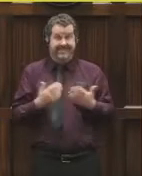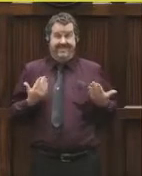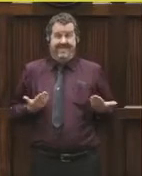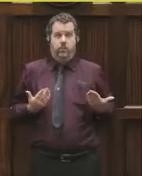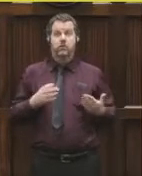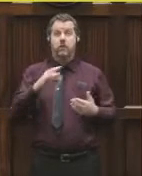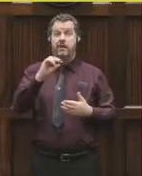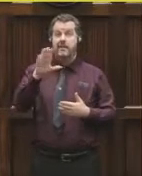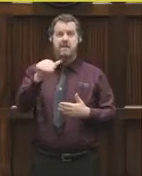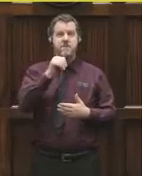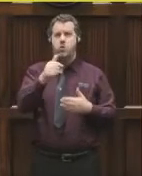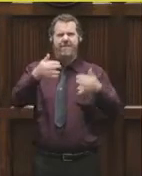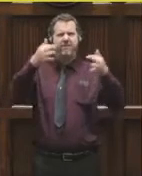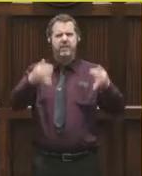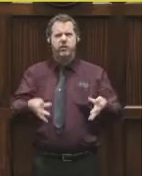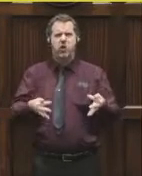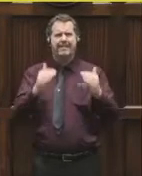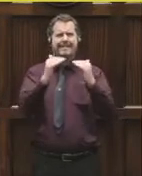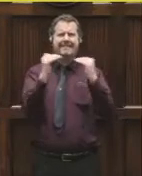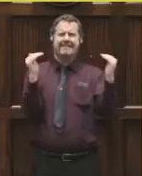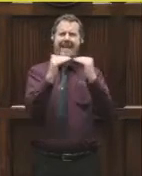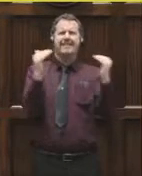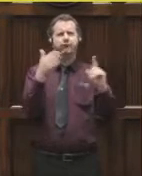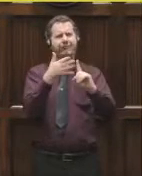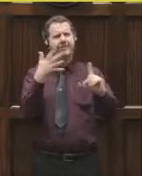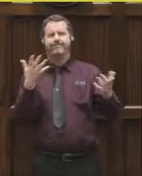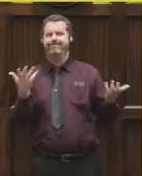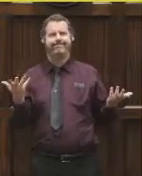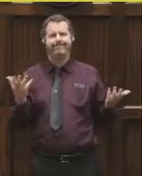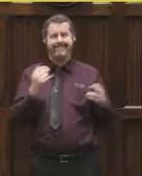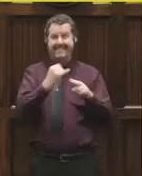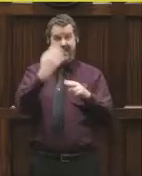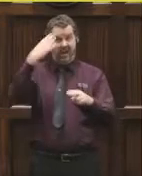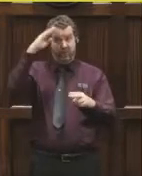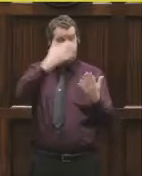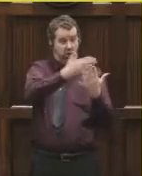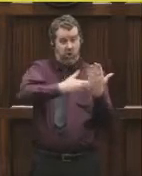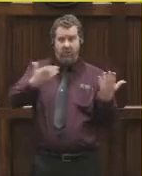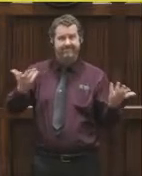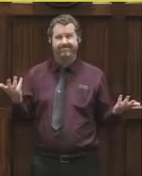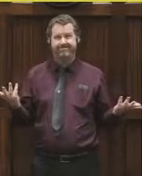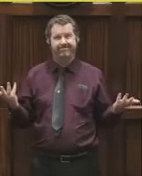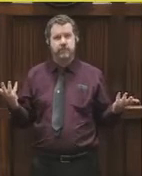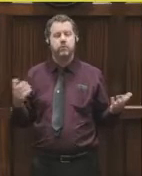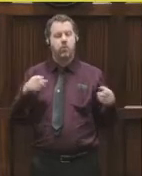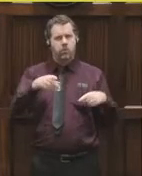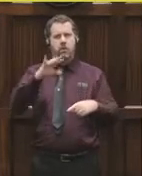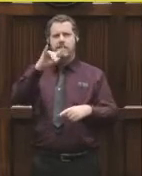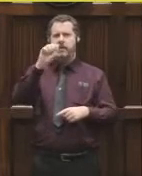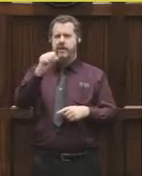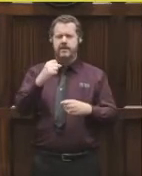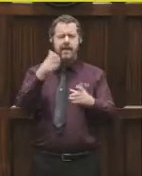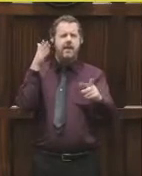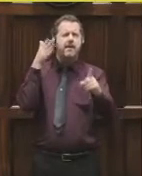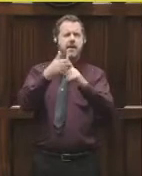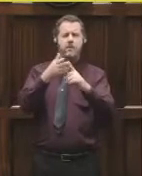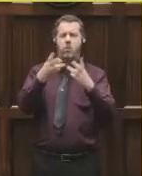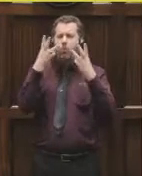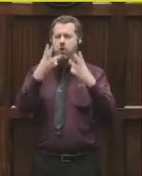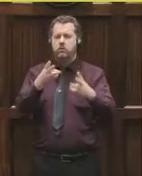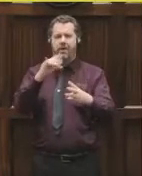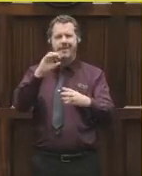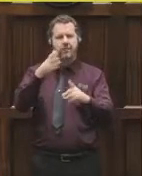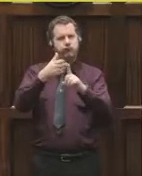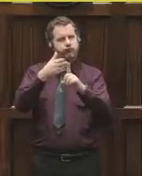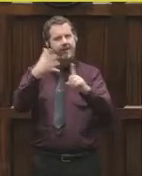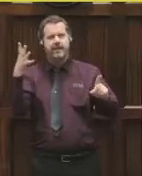has no official status in Irish legislation, and this is a vital aim of the Irish Deaf Society to get recognition and